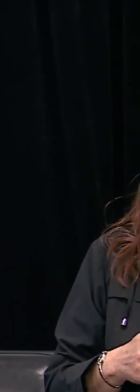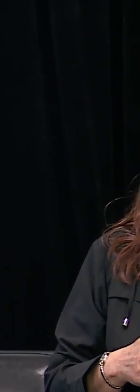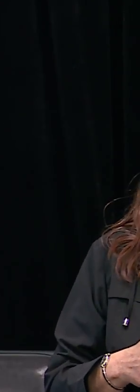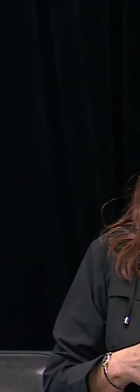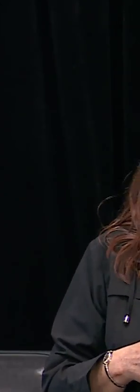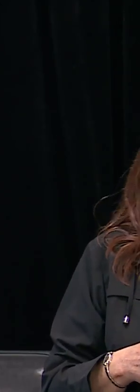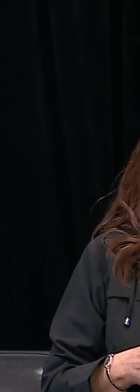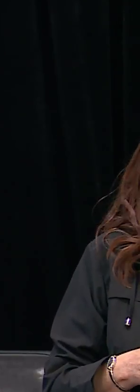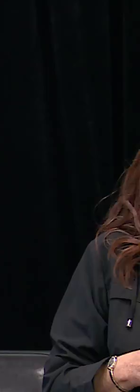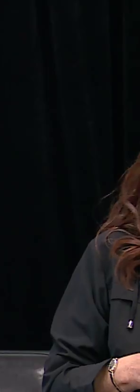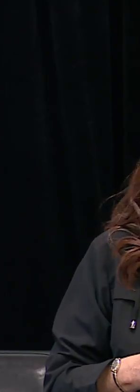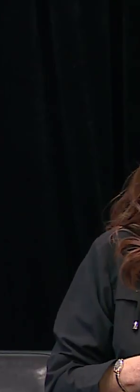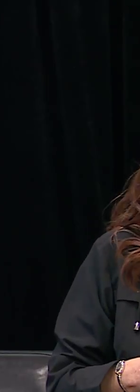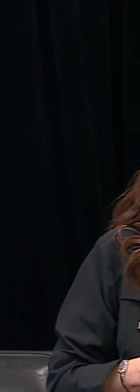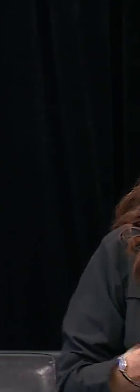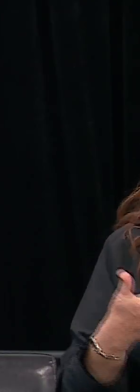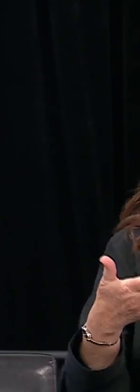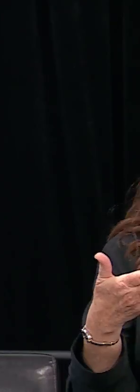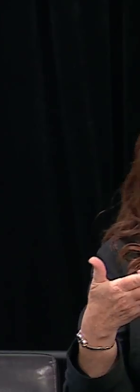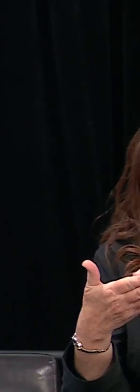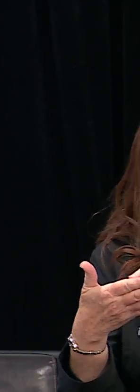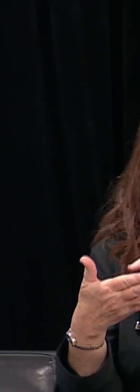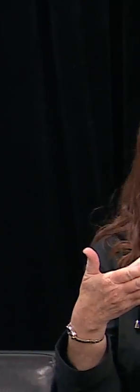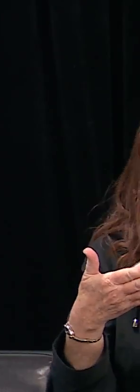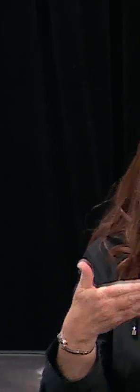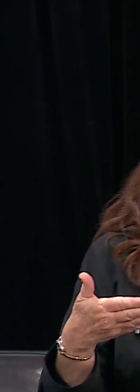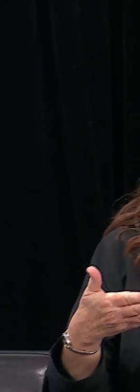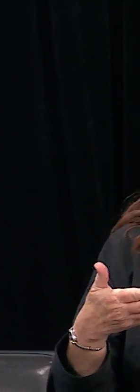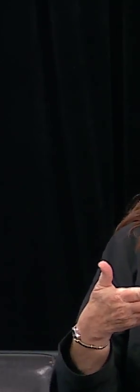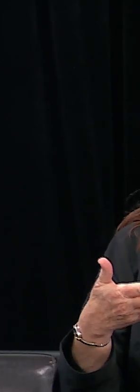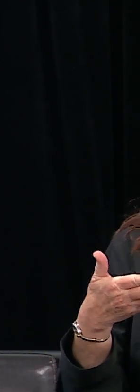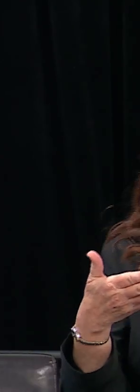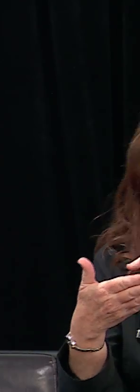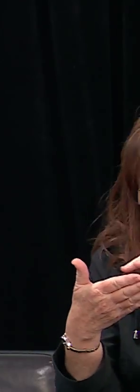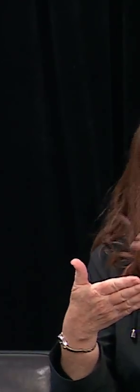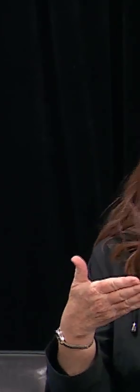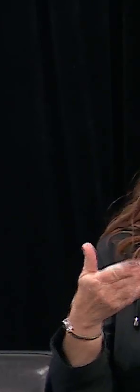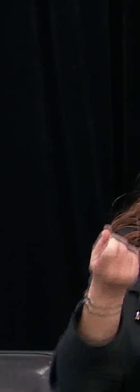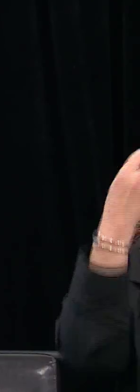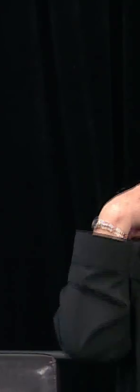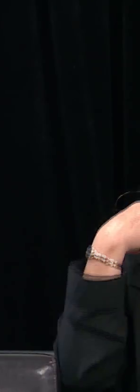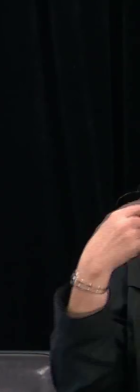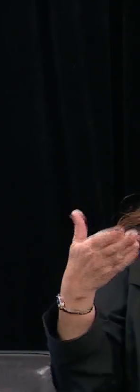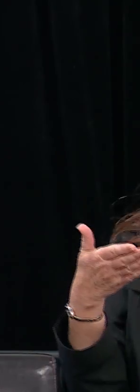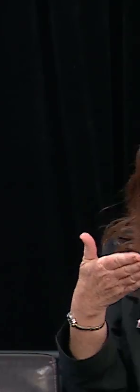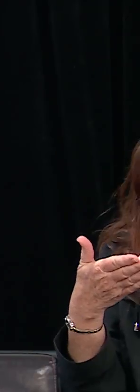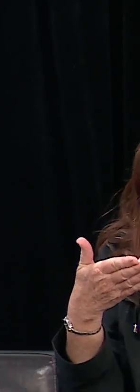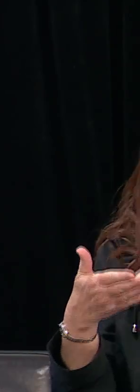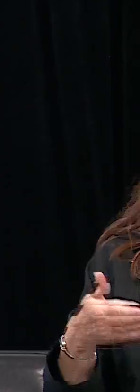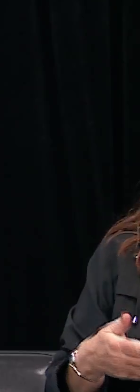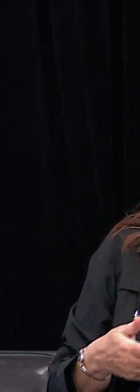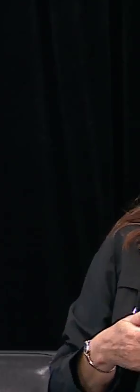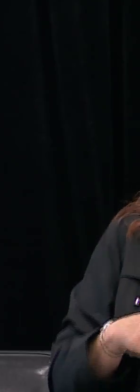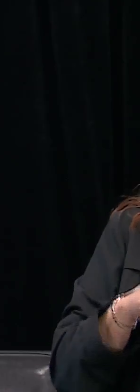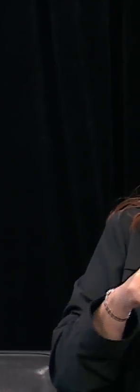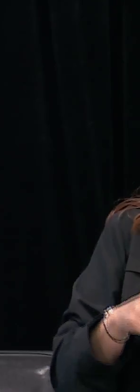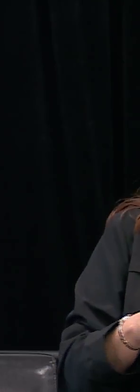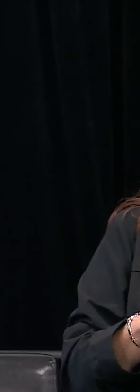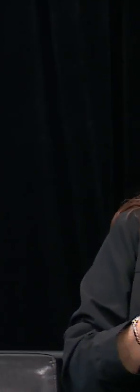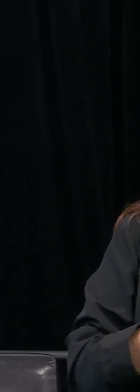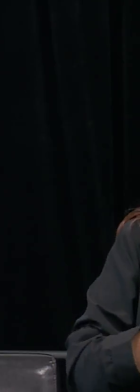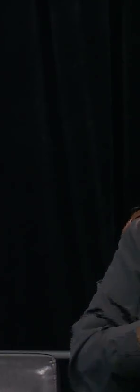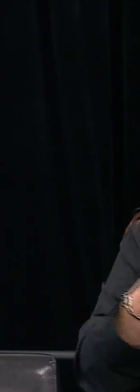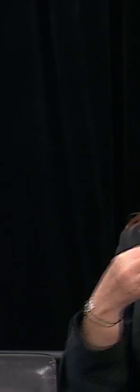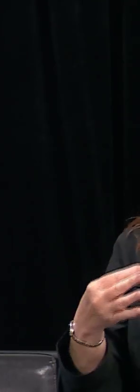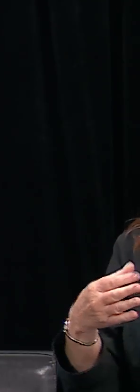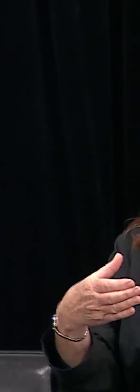use Ava as a fallback. And some people, sometimes it's too fast, they can't even lip read, so instead of secluding